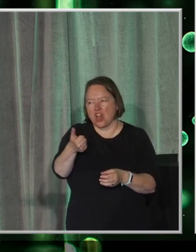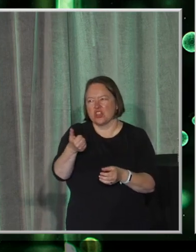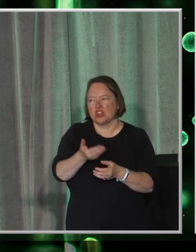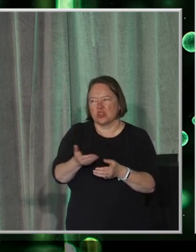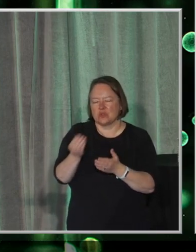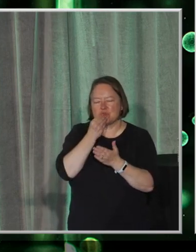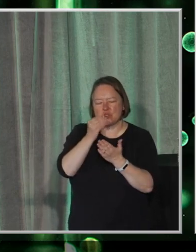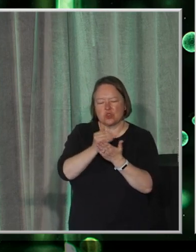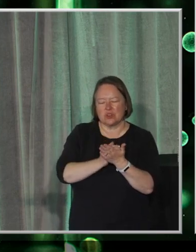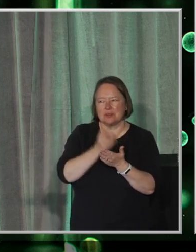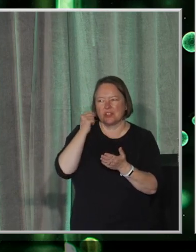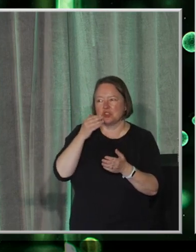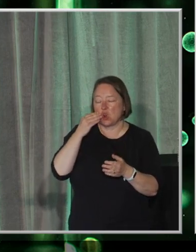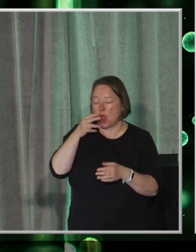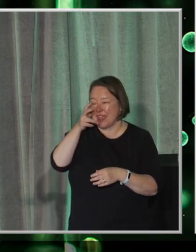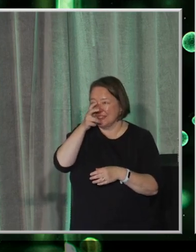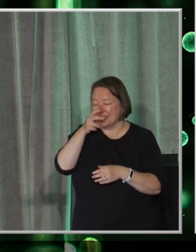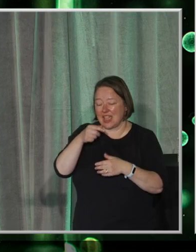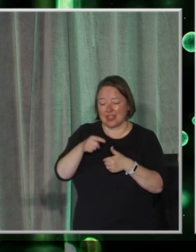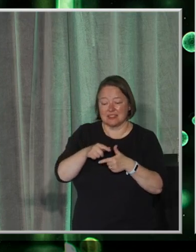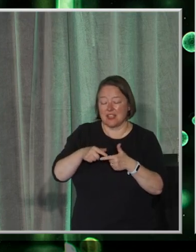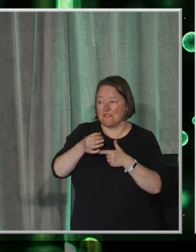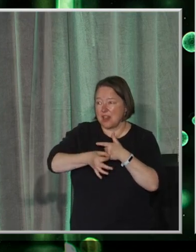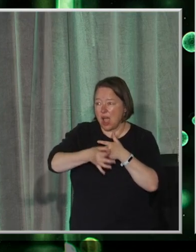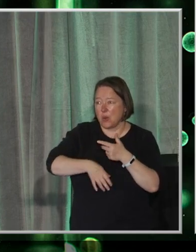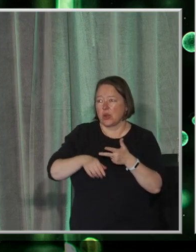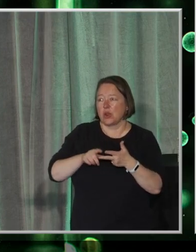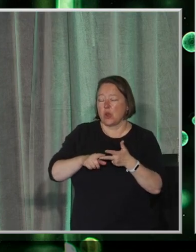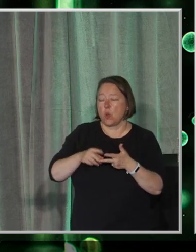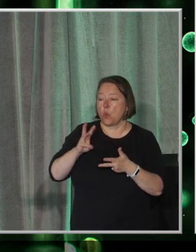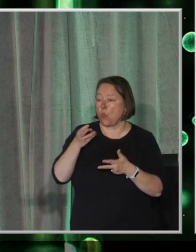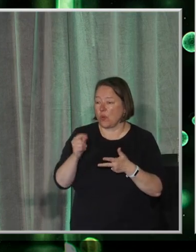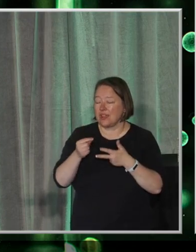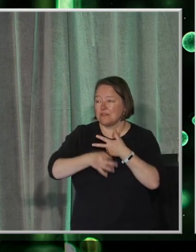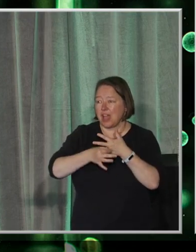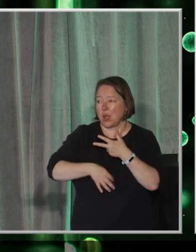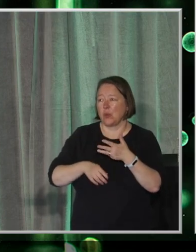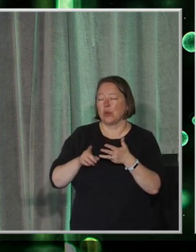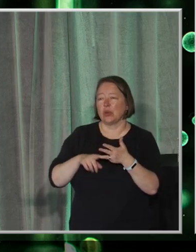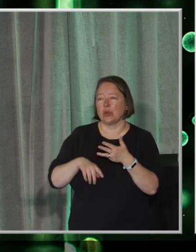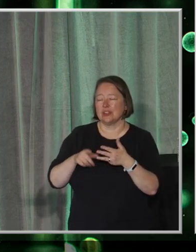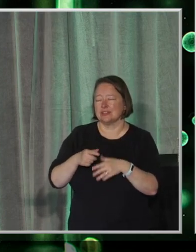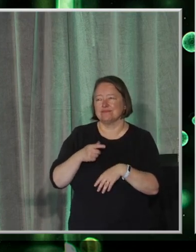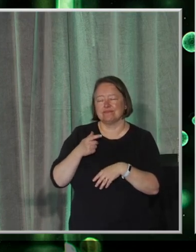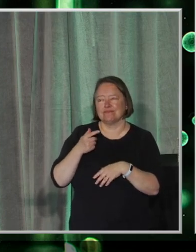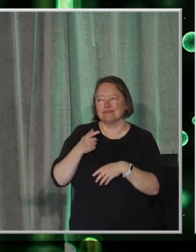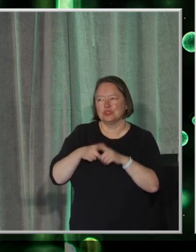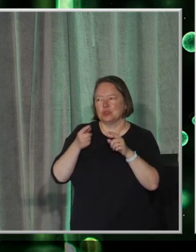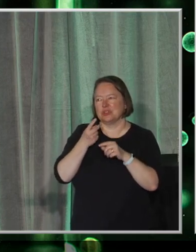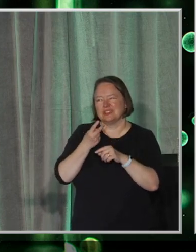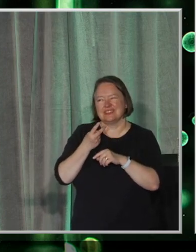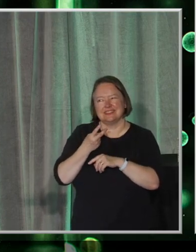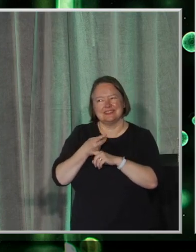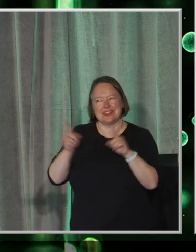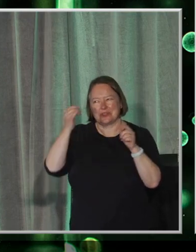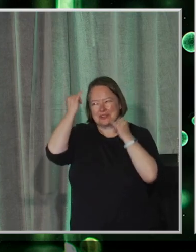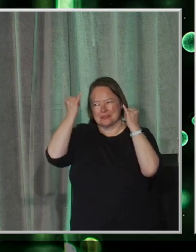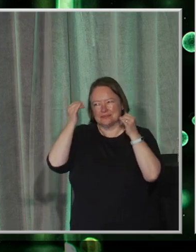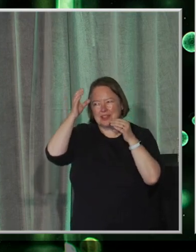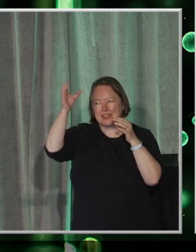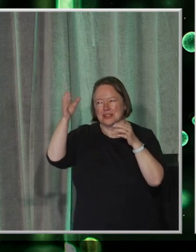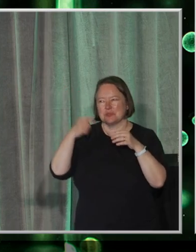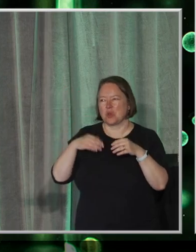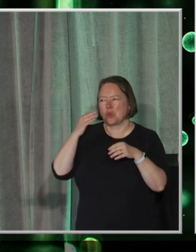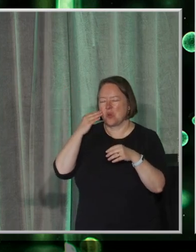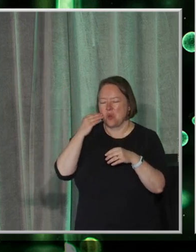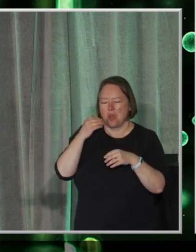as you know, insects flour and with wheat flour, there are two different concepts here. So normally